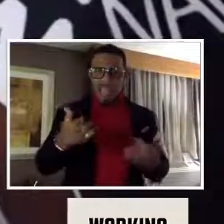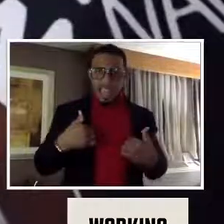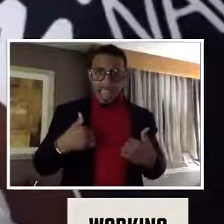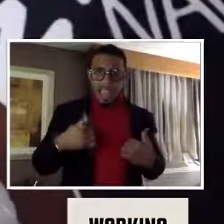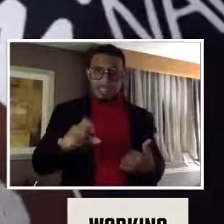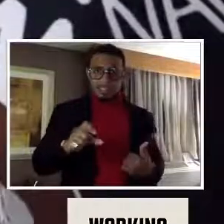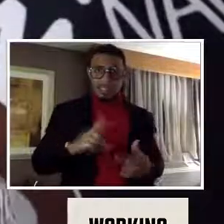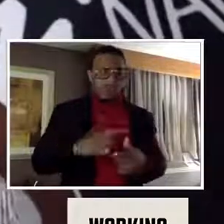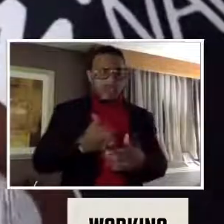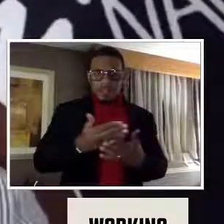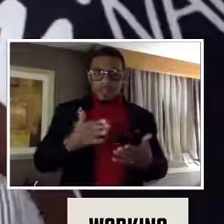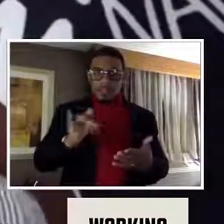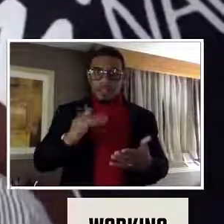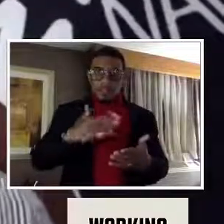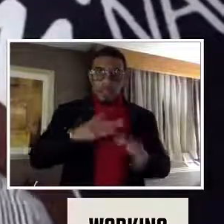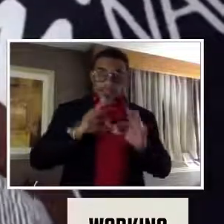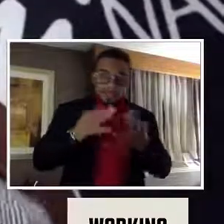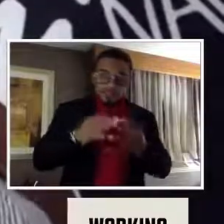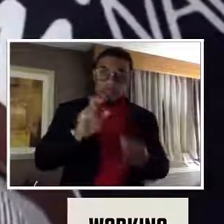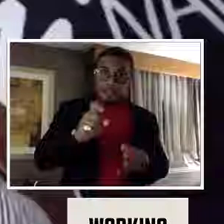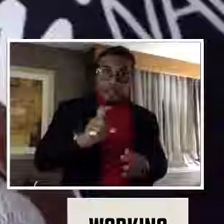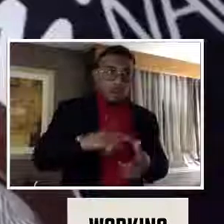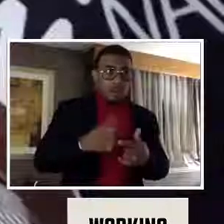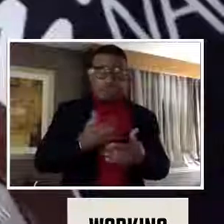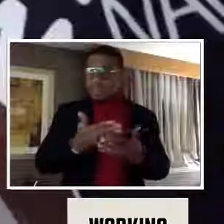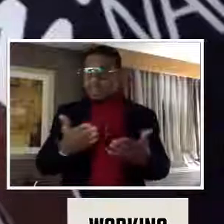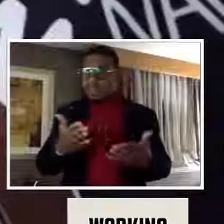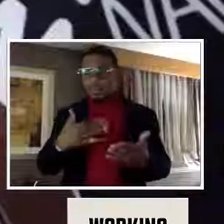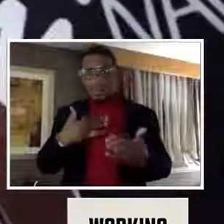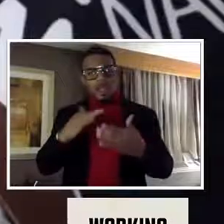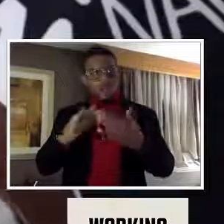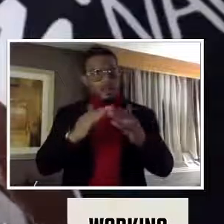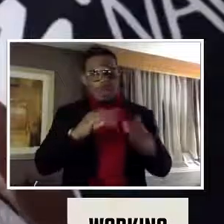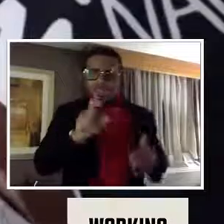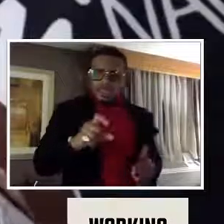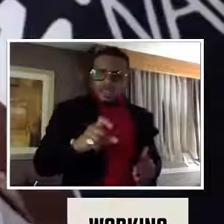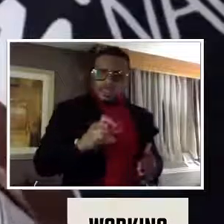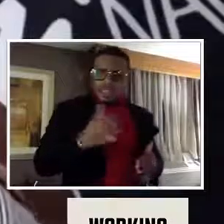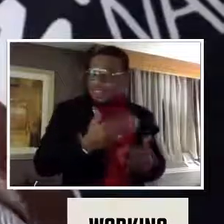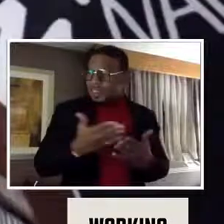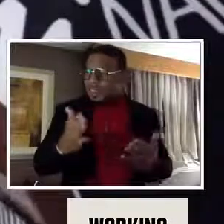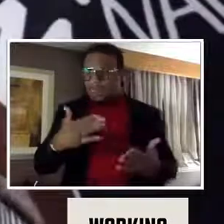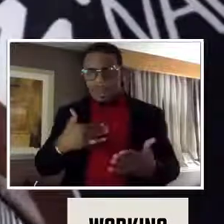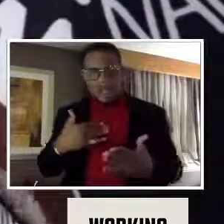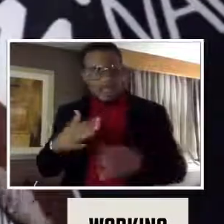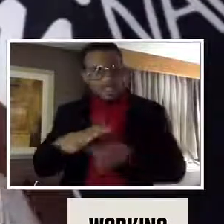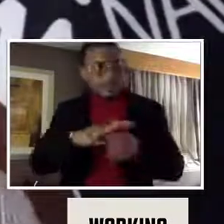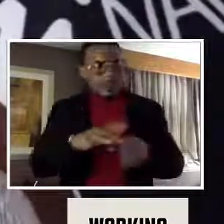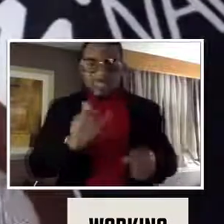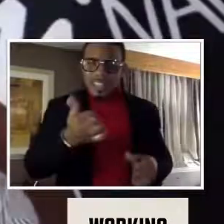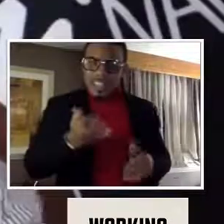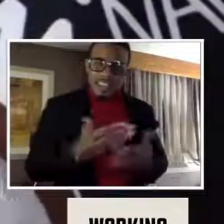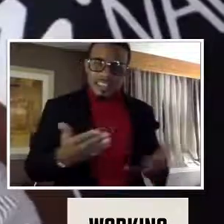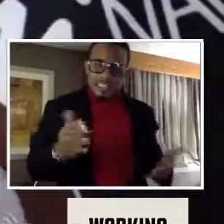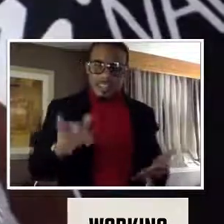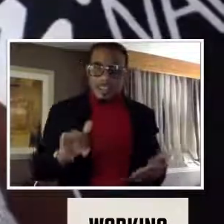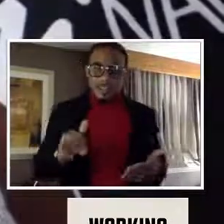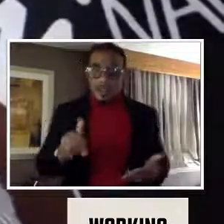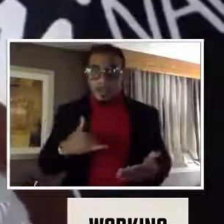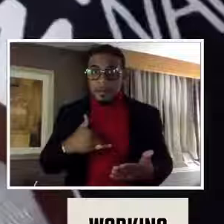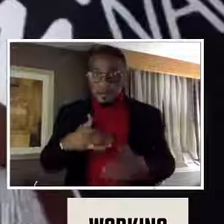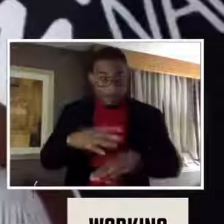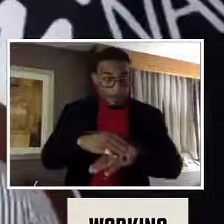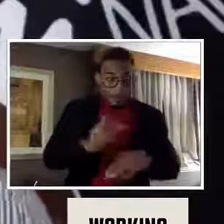I need or anything that my family needs or anything that my community needs, anything that my district needs, anything that my